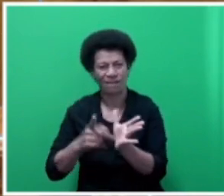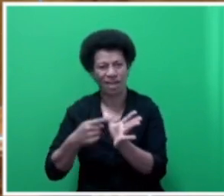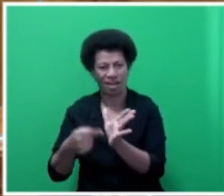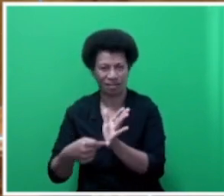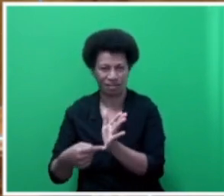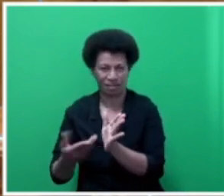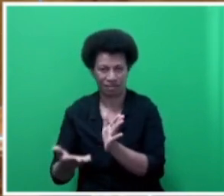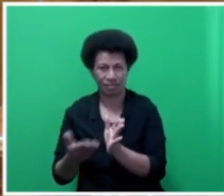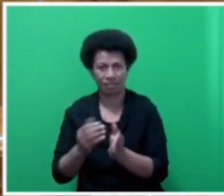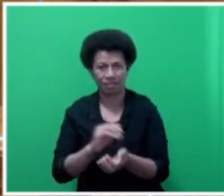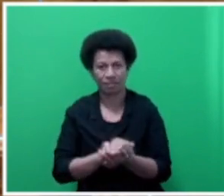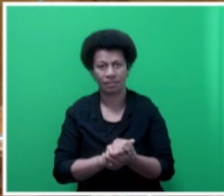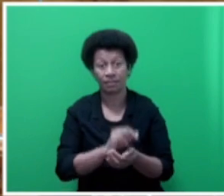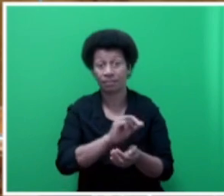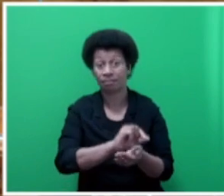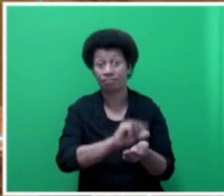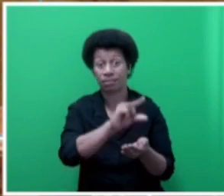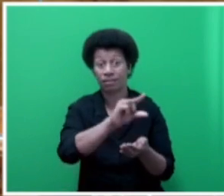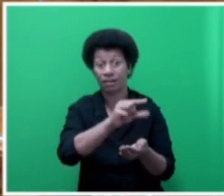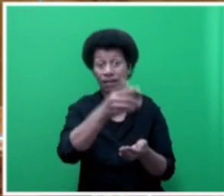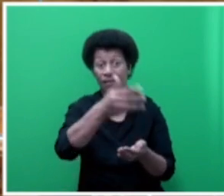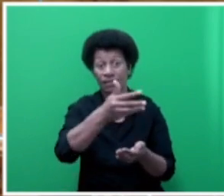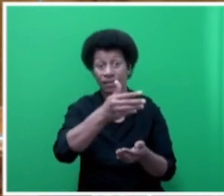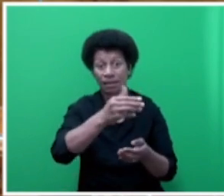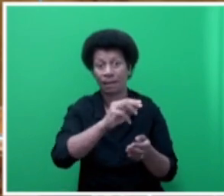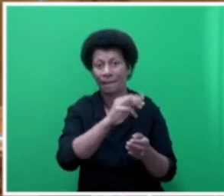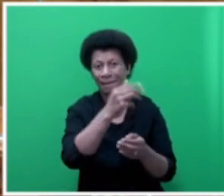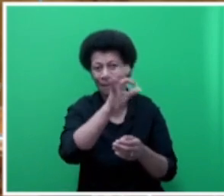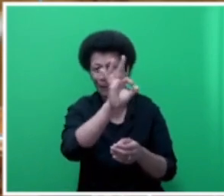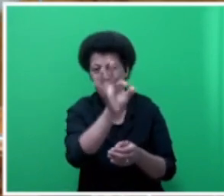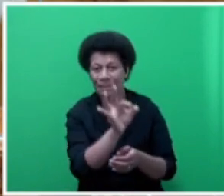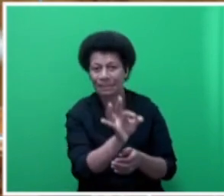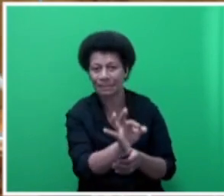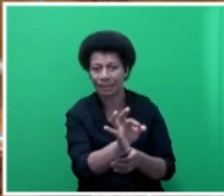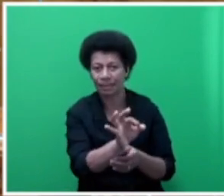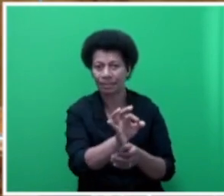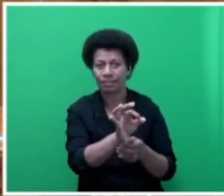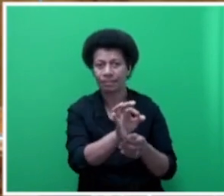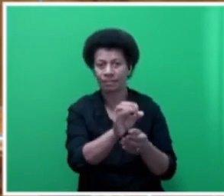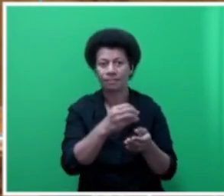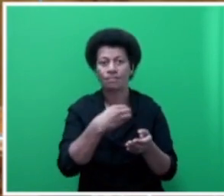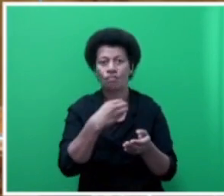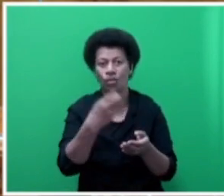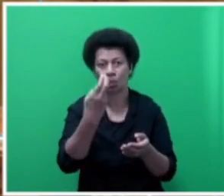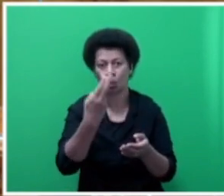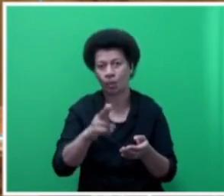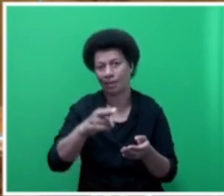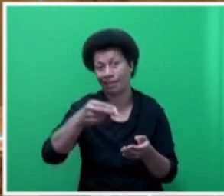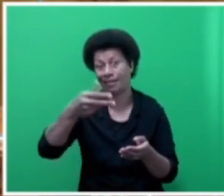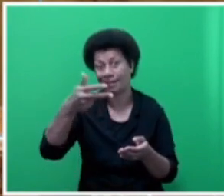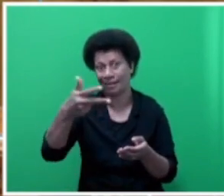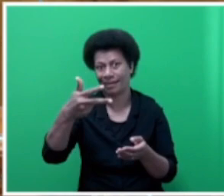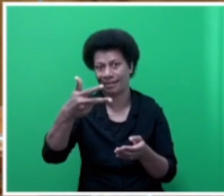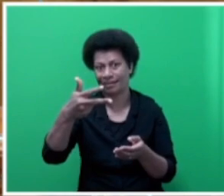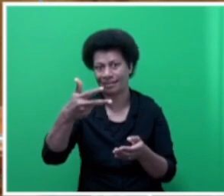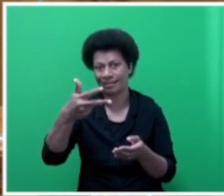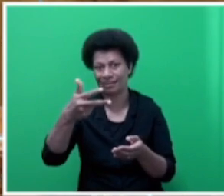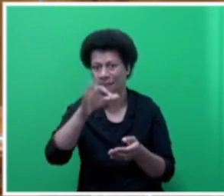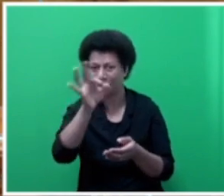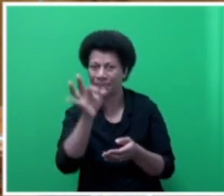an increase of VAT of 15% to 21 items.